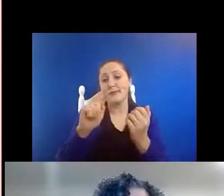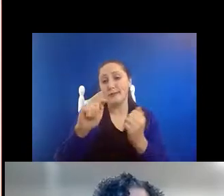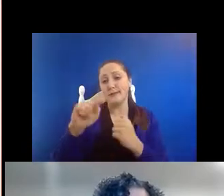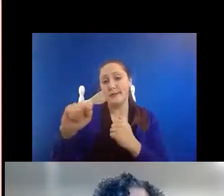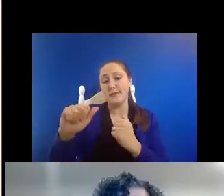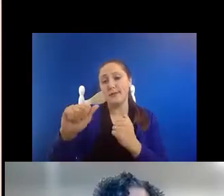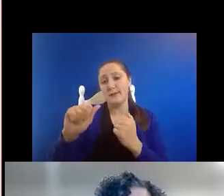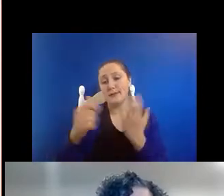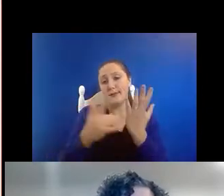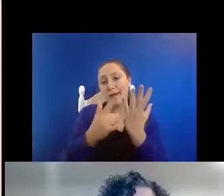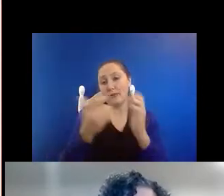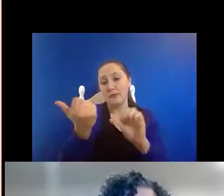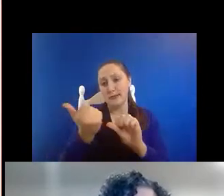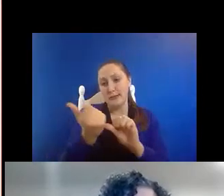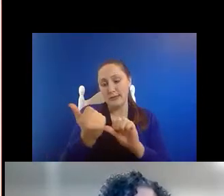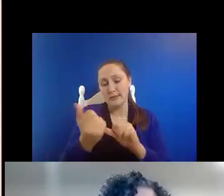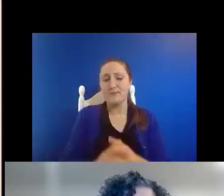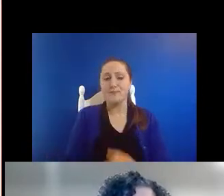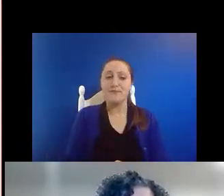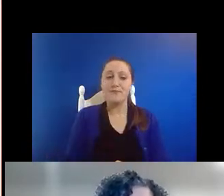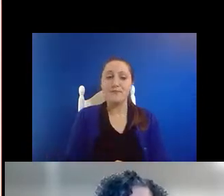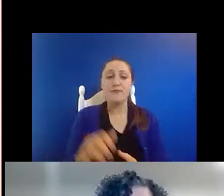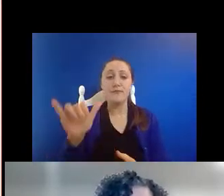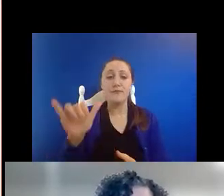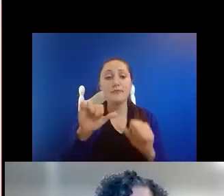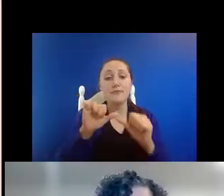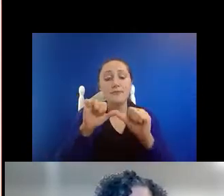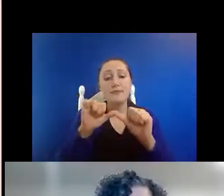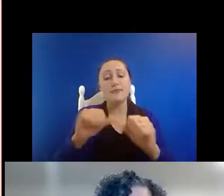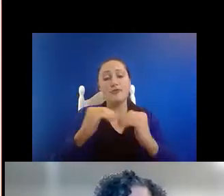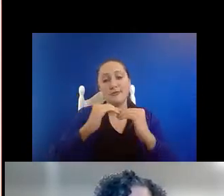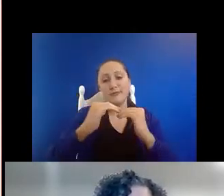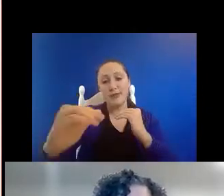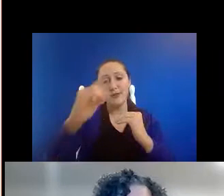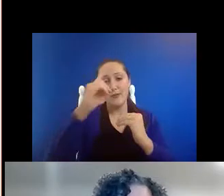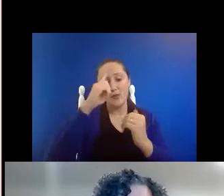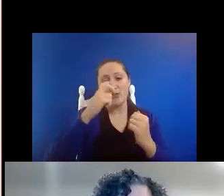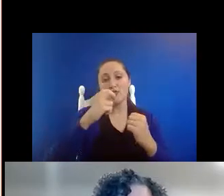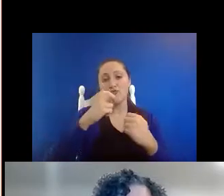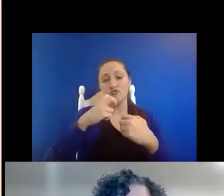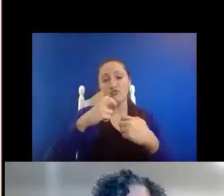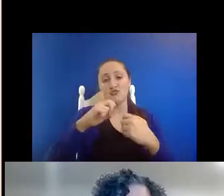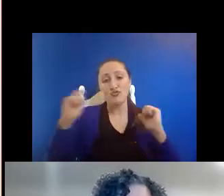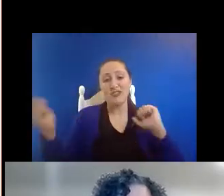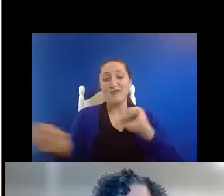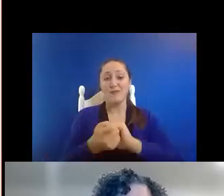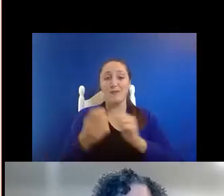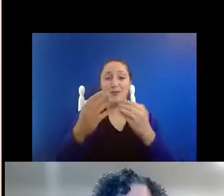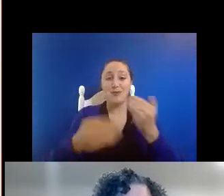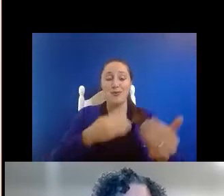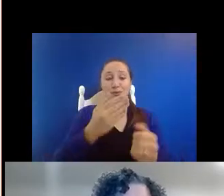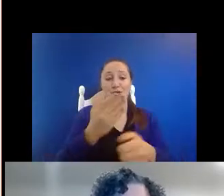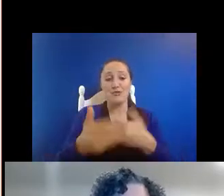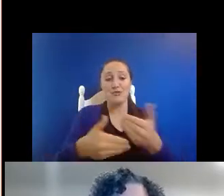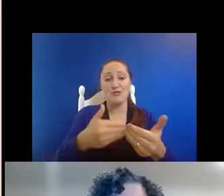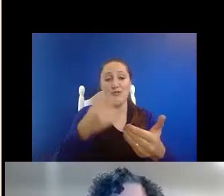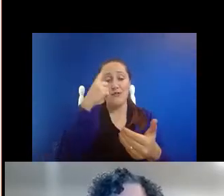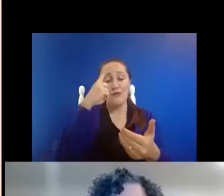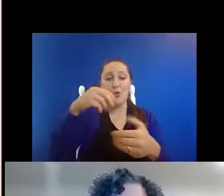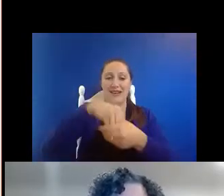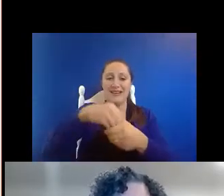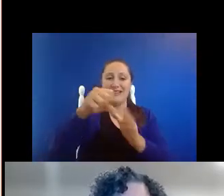also to maintain the stability of the transformation process through the maintenance of in-state mentors that can continue to